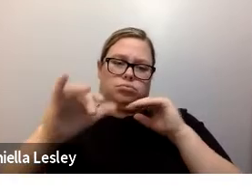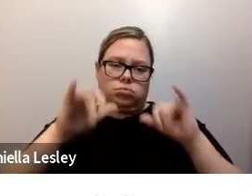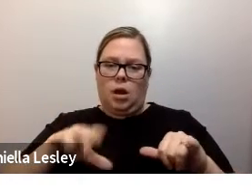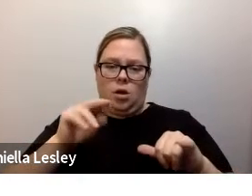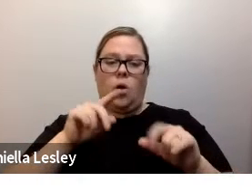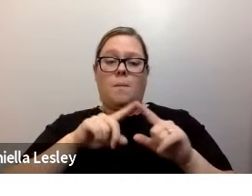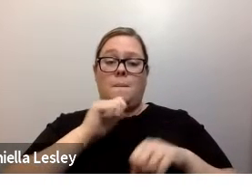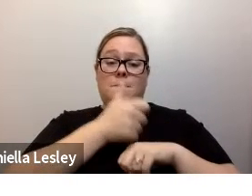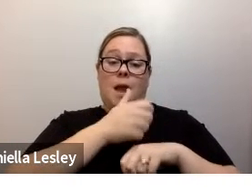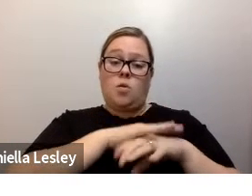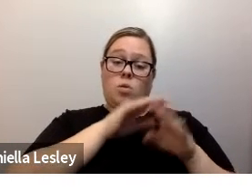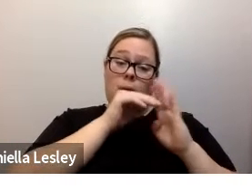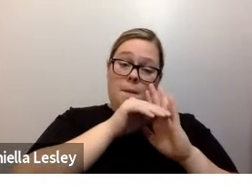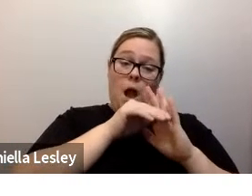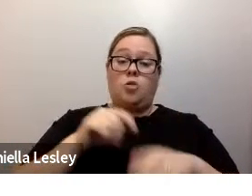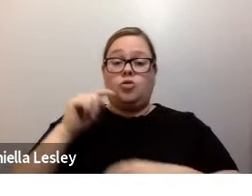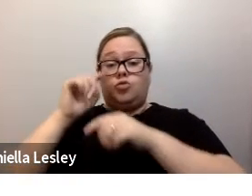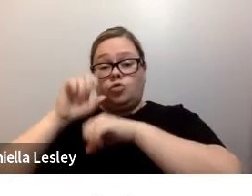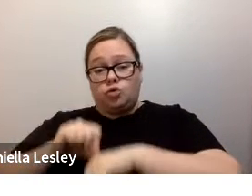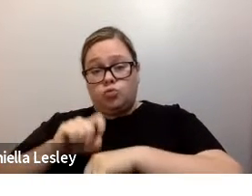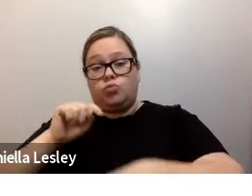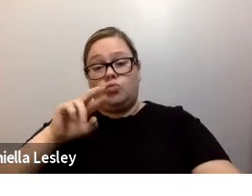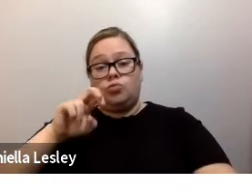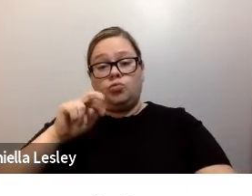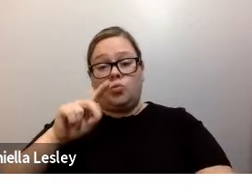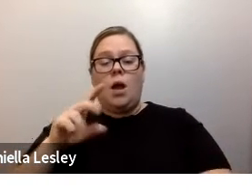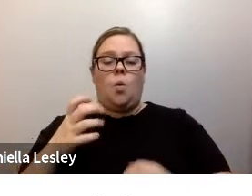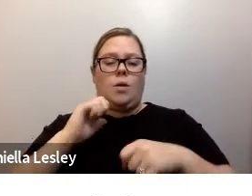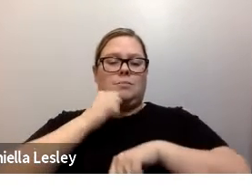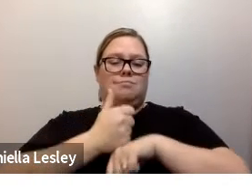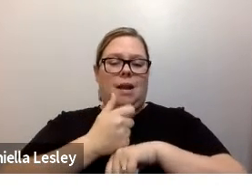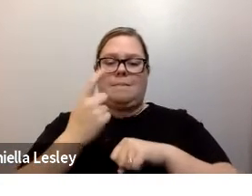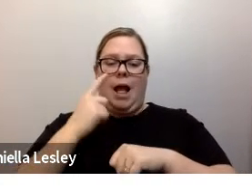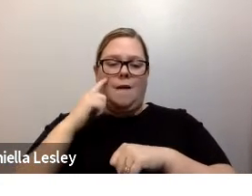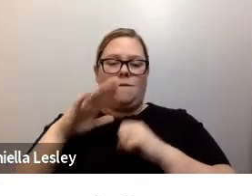on the trends, we'd like to develop an ongoing survey for all groups in this area.